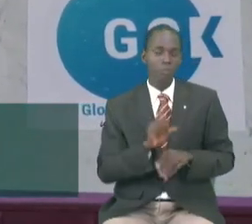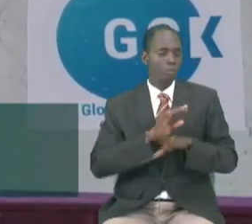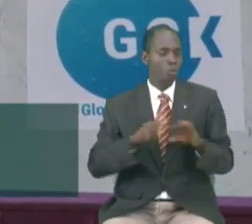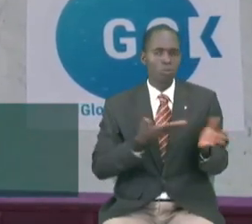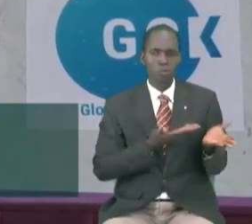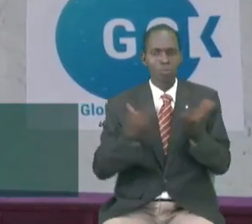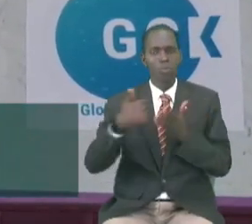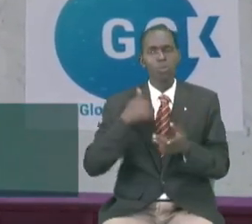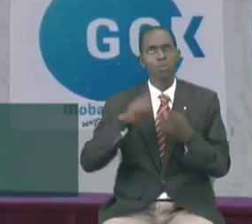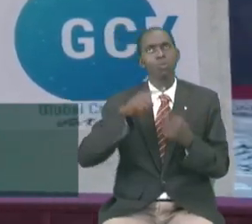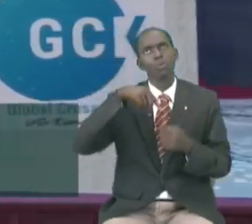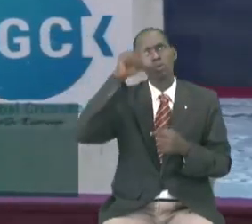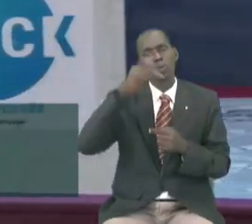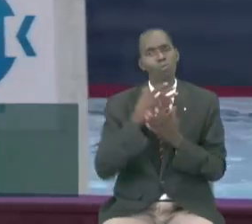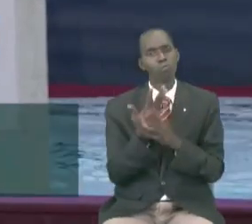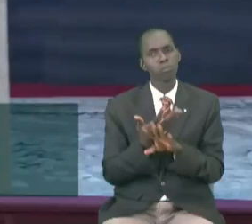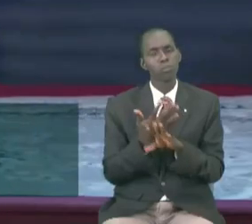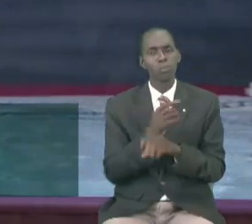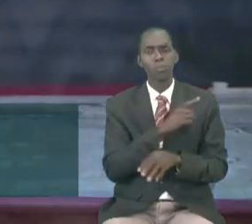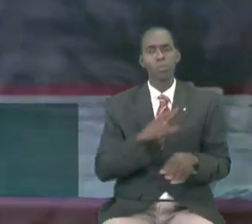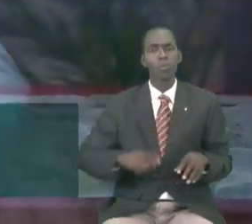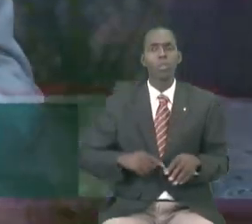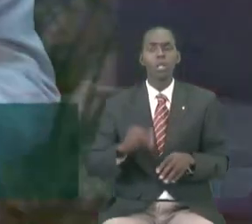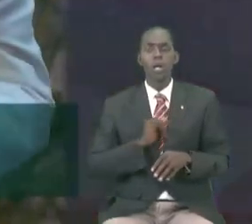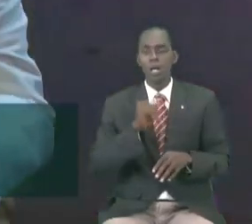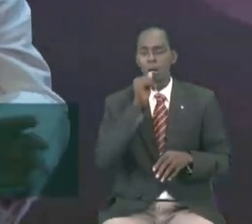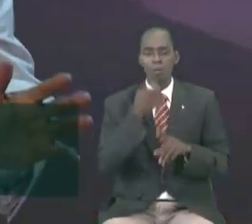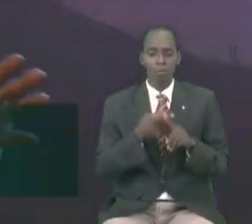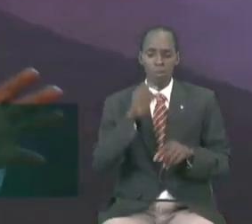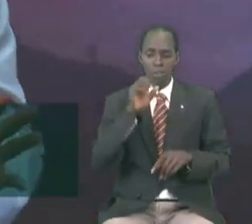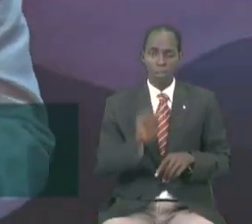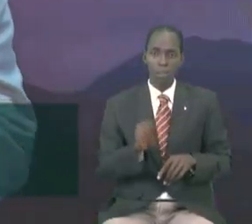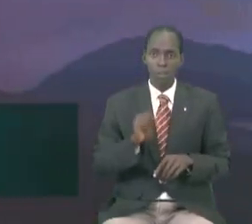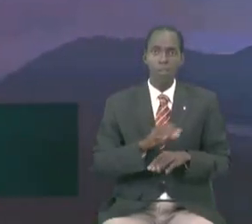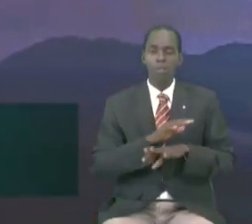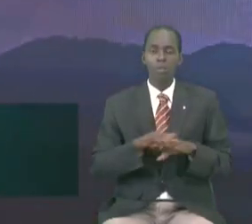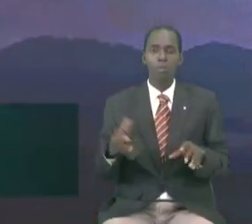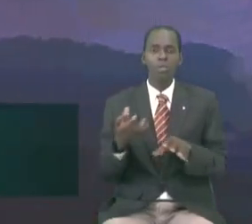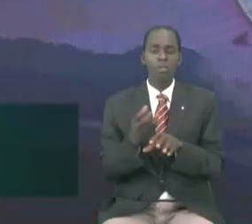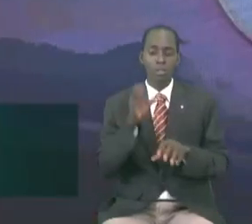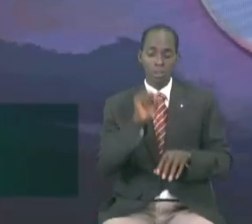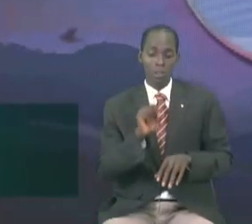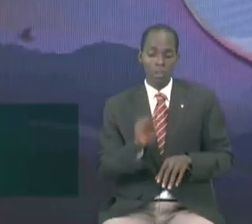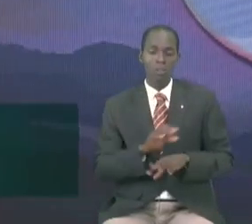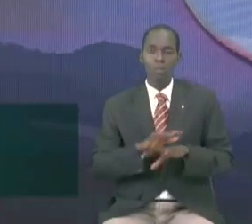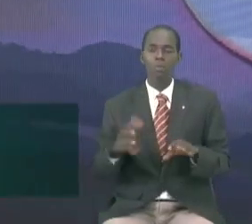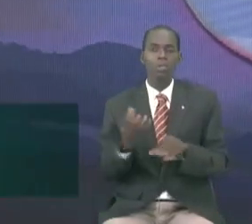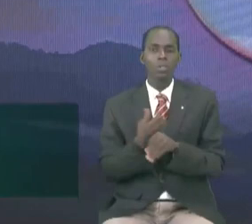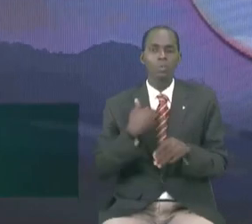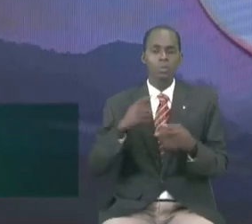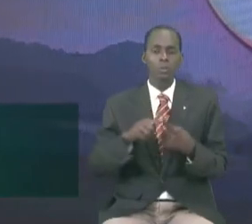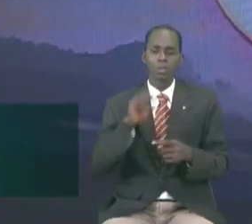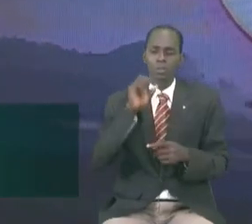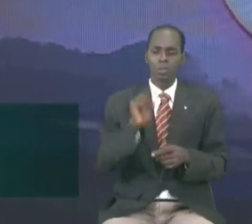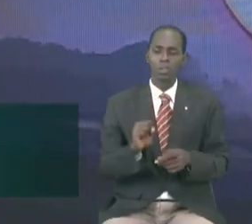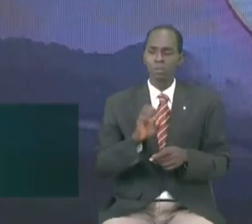And please, God, you can call me to do anything. I'm in the southwest, but don't call me to the